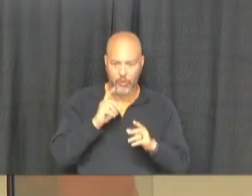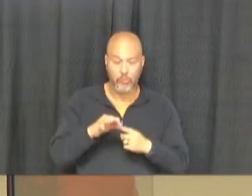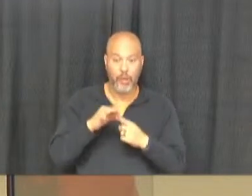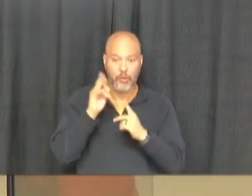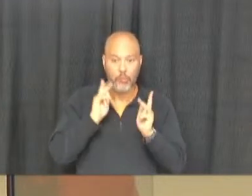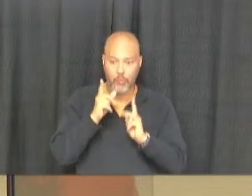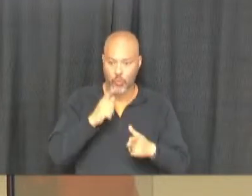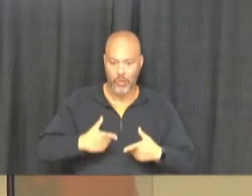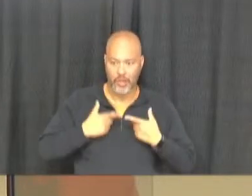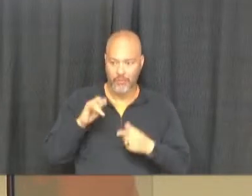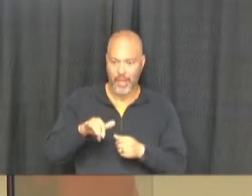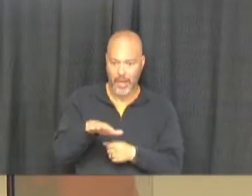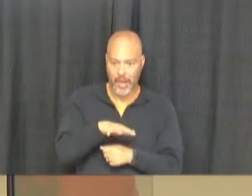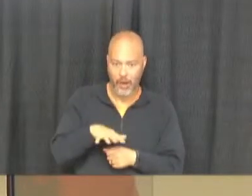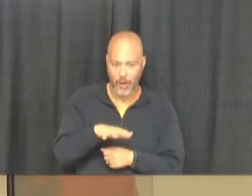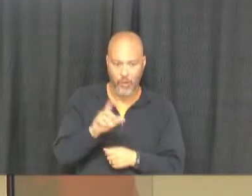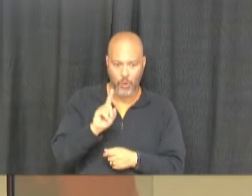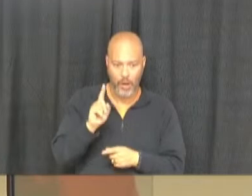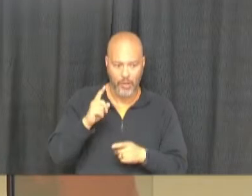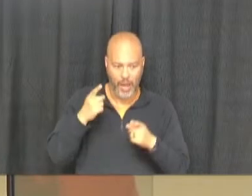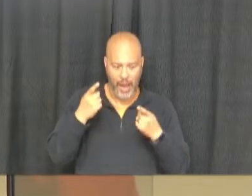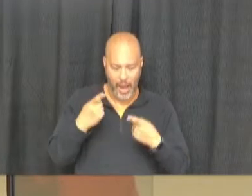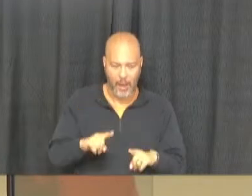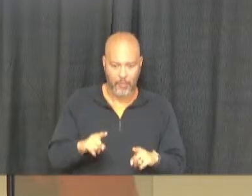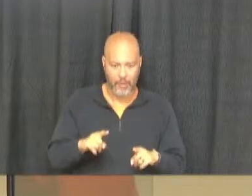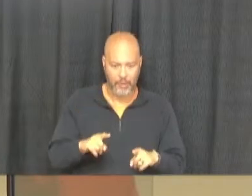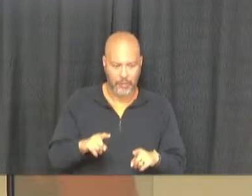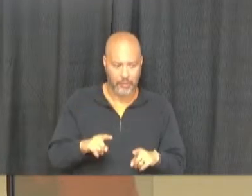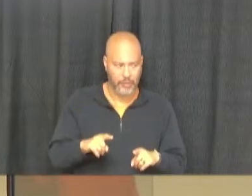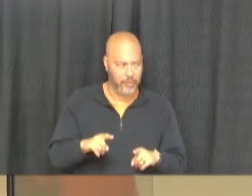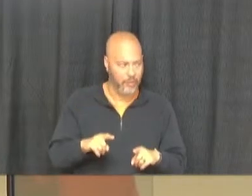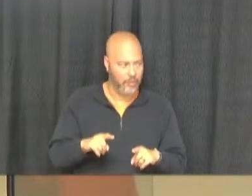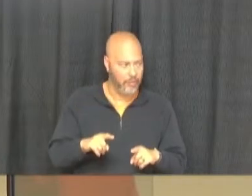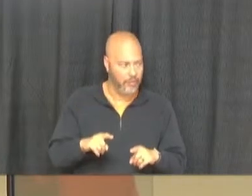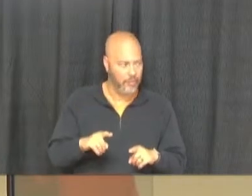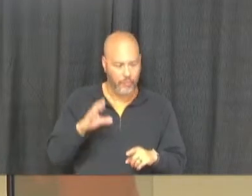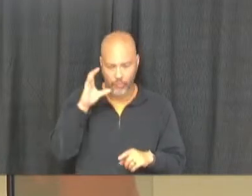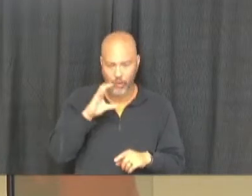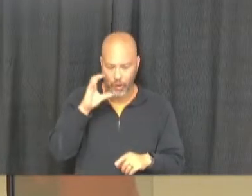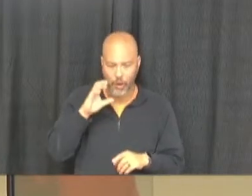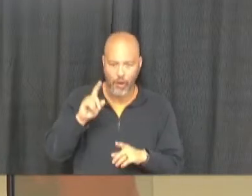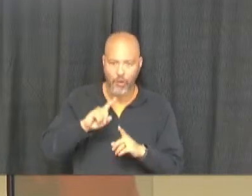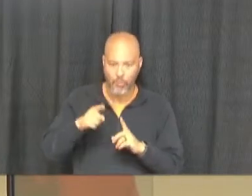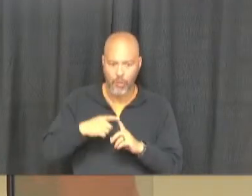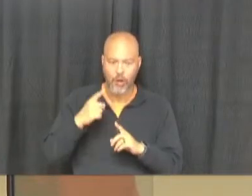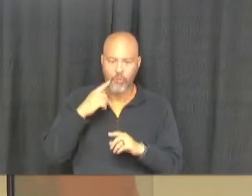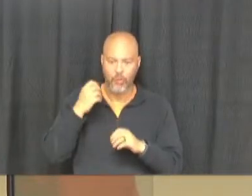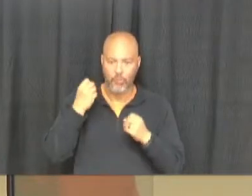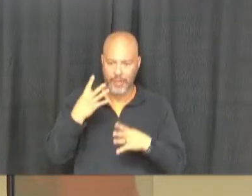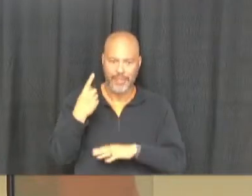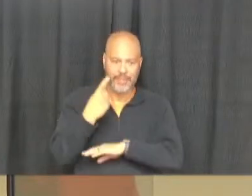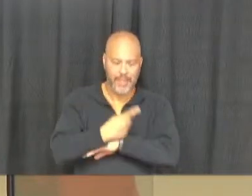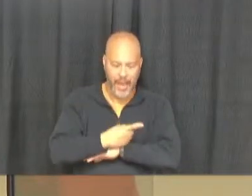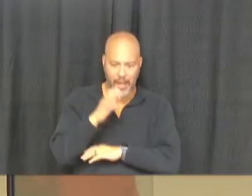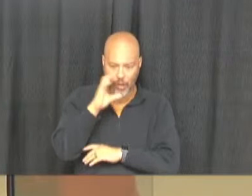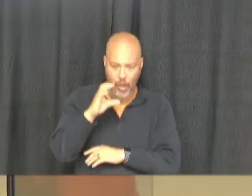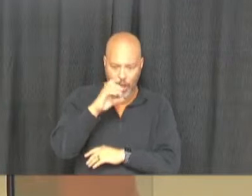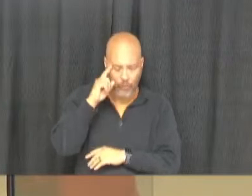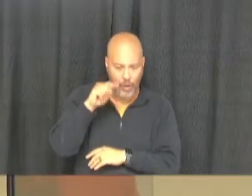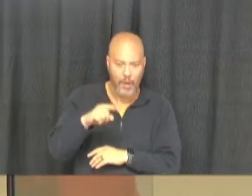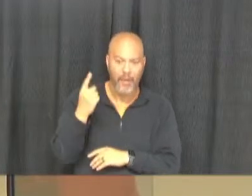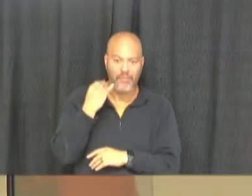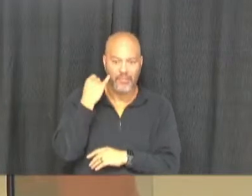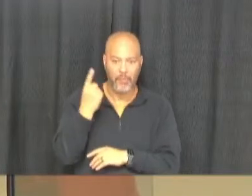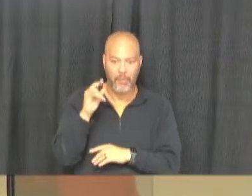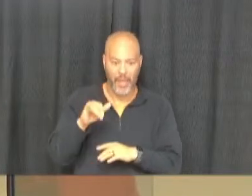lived, in that area where they ended up having to have him it was a manhunt with him on foot, but it was days that it took to catch him. If something